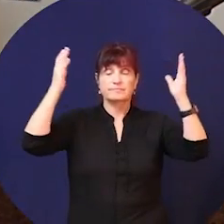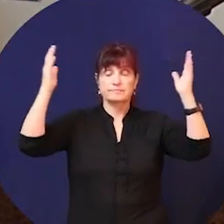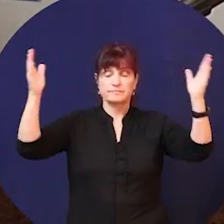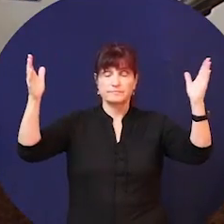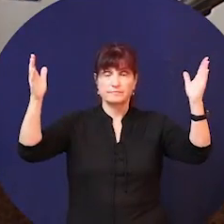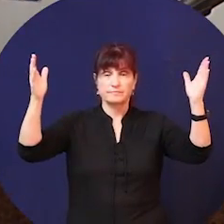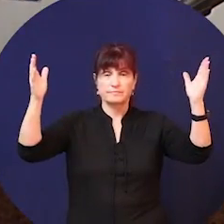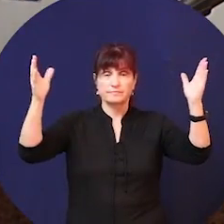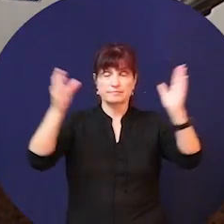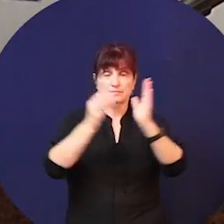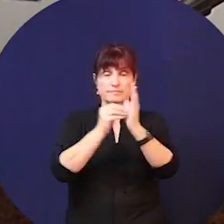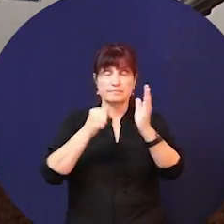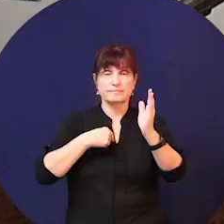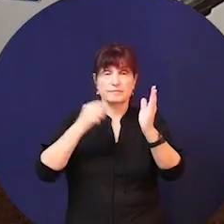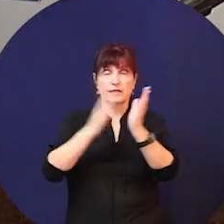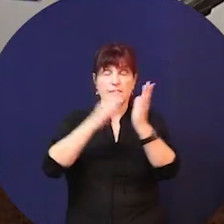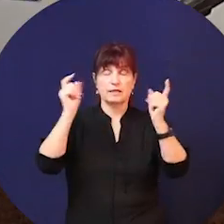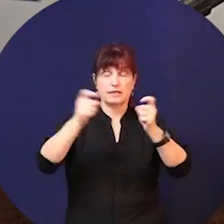alleluia,